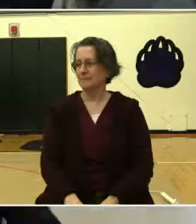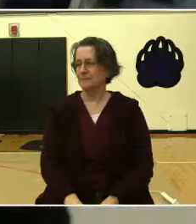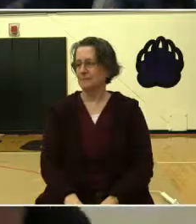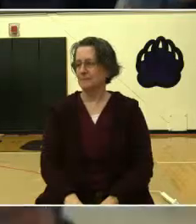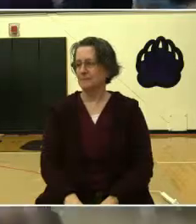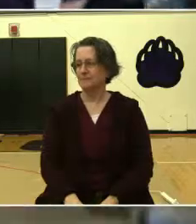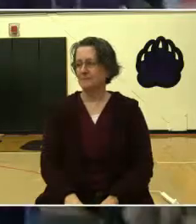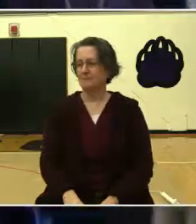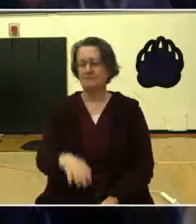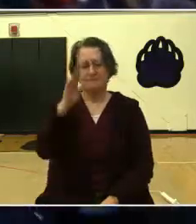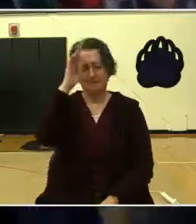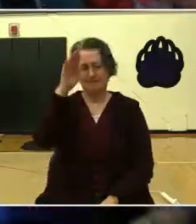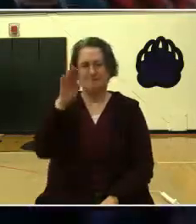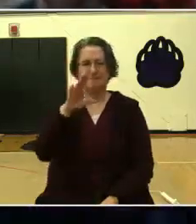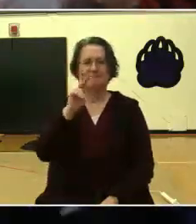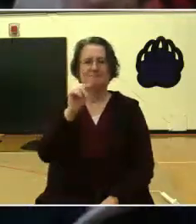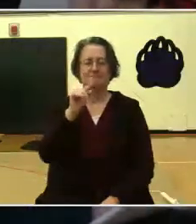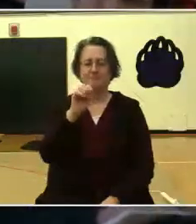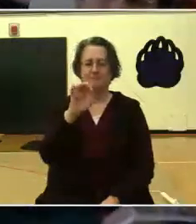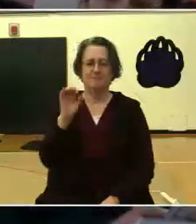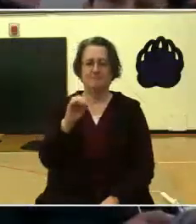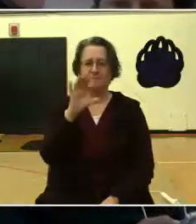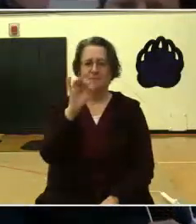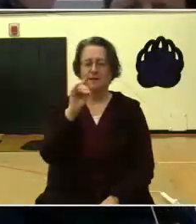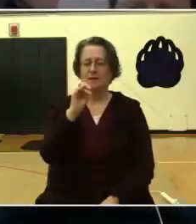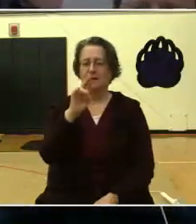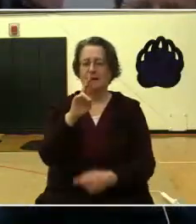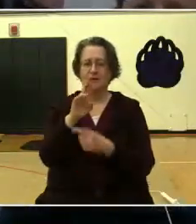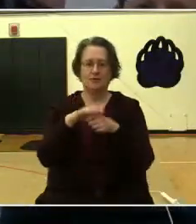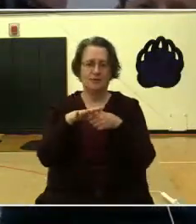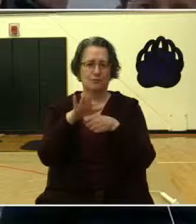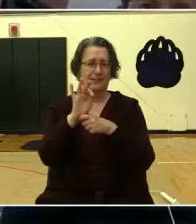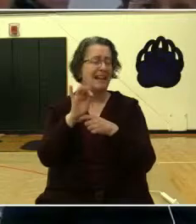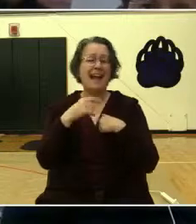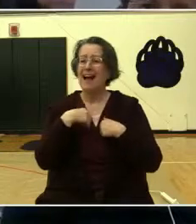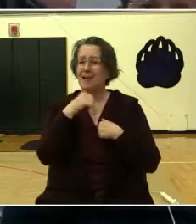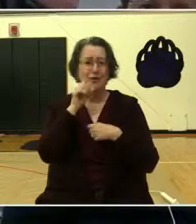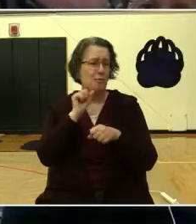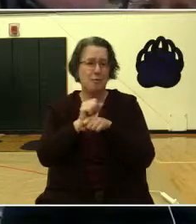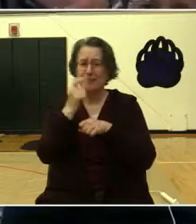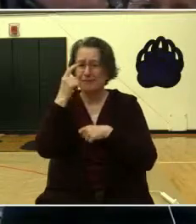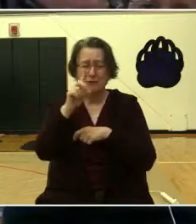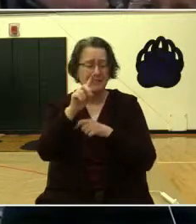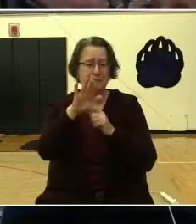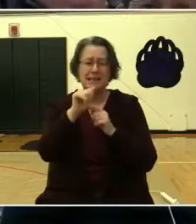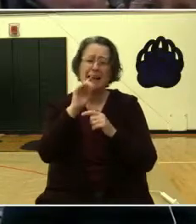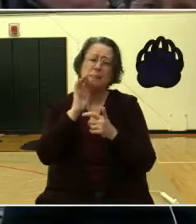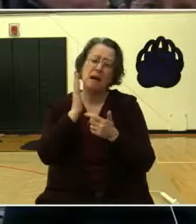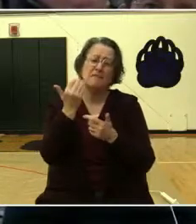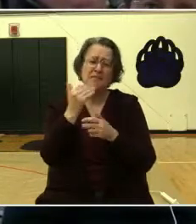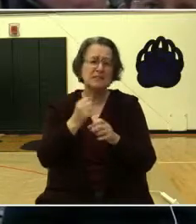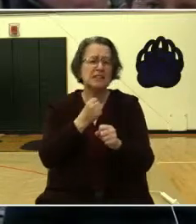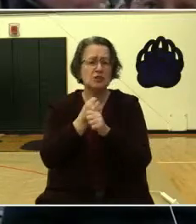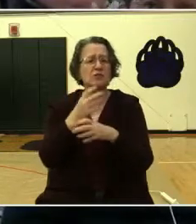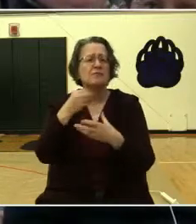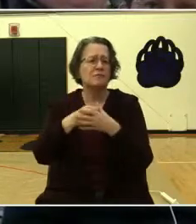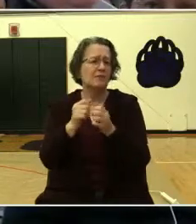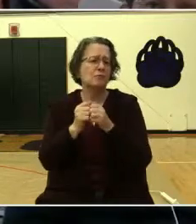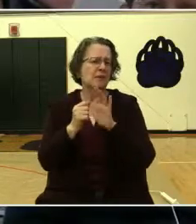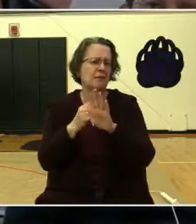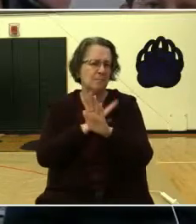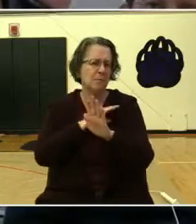Conor I'm k o Conor District 9 I don't work for DBA but I was on their board for like 15 years so I can tell you what what it's all